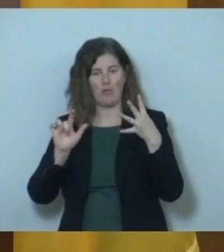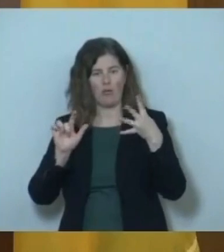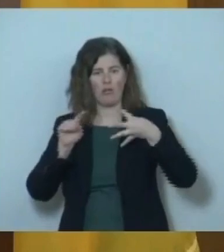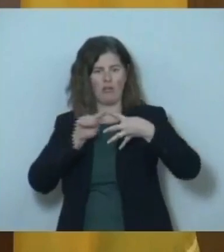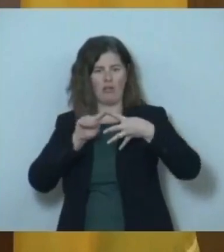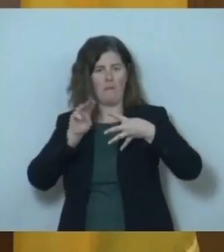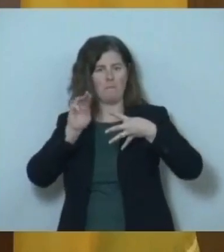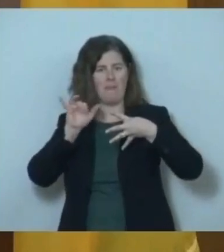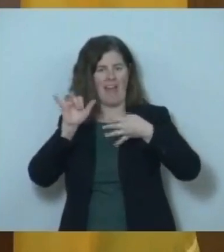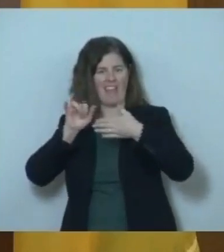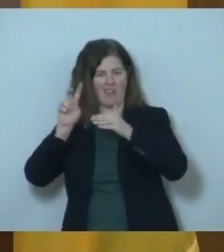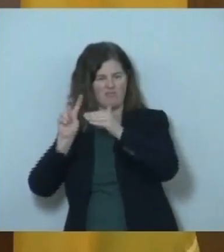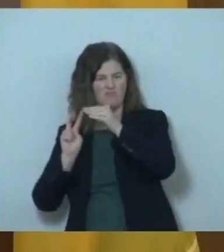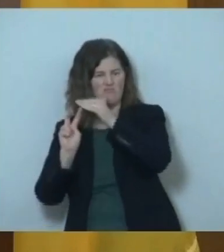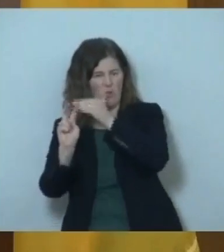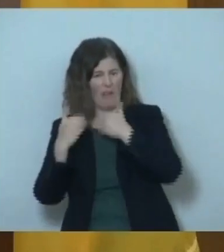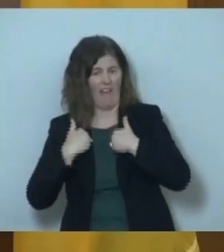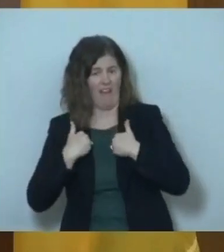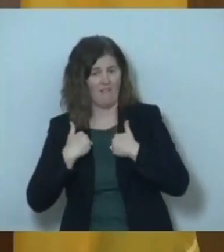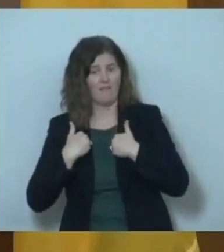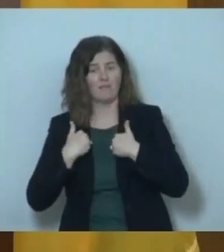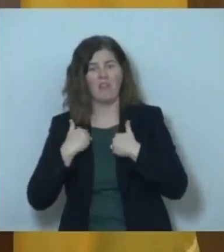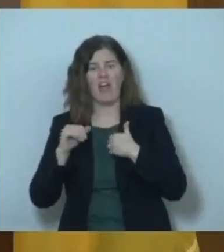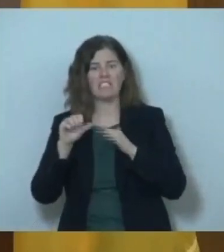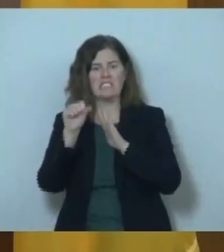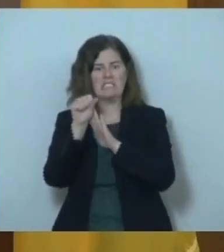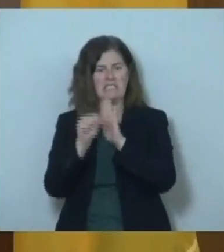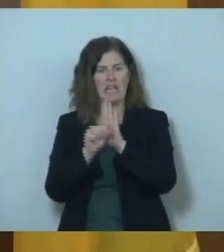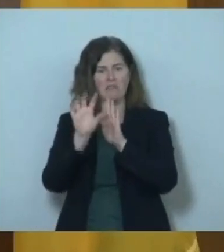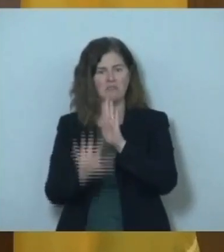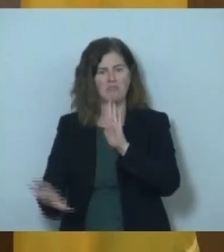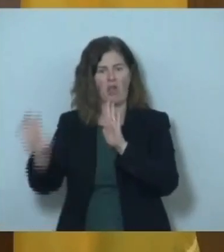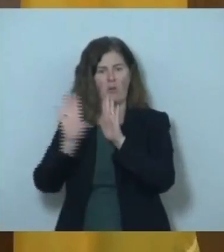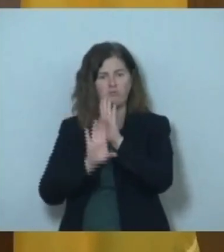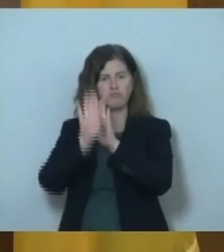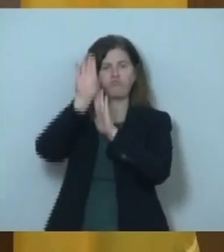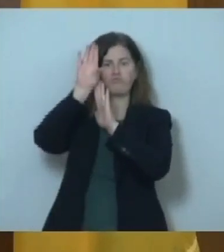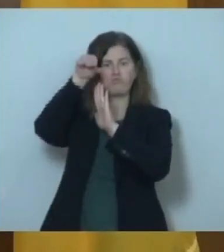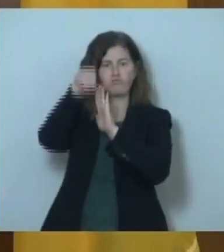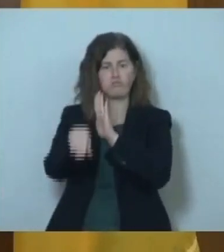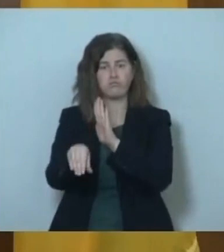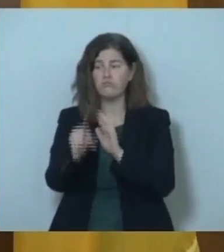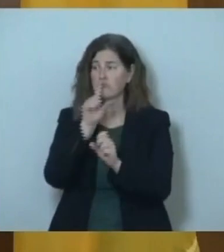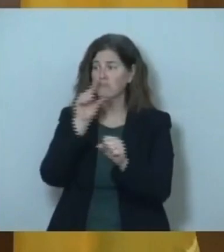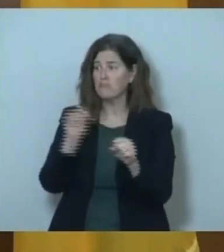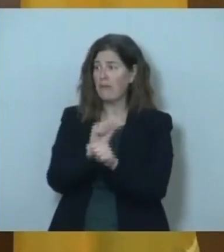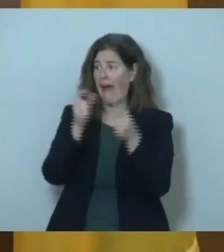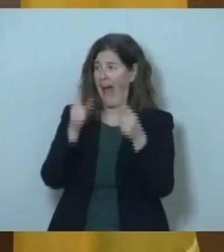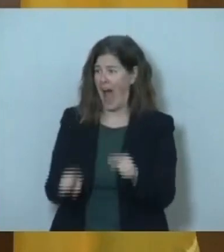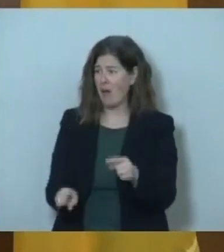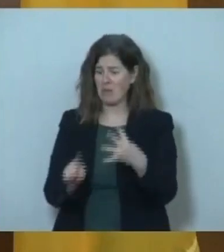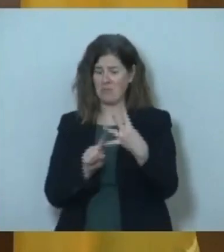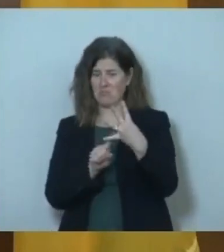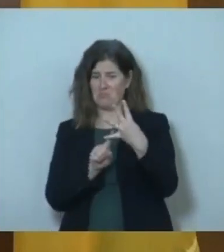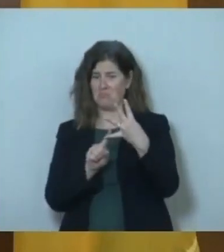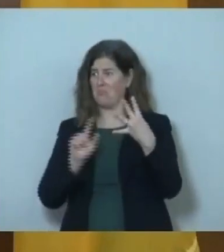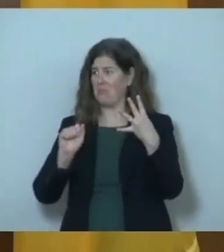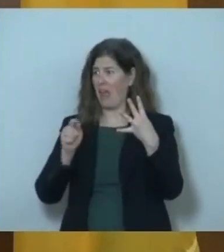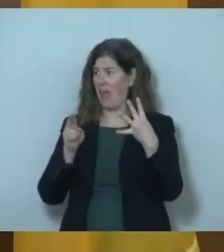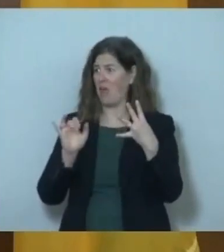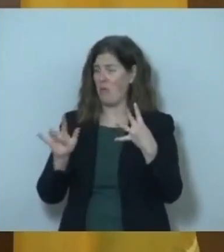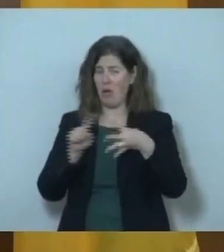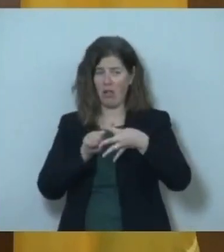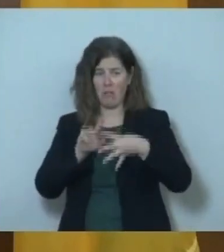Projection based on the modeling, that's when the state as a whole would have a peak, actually did occur in that context, in that